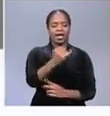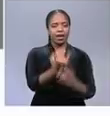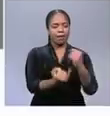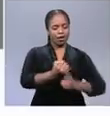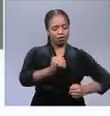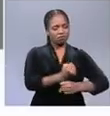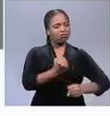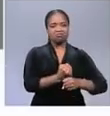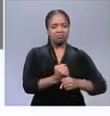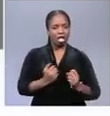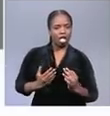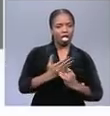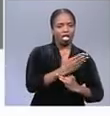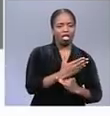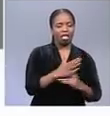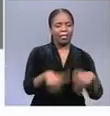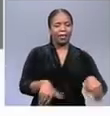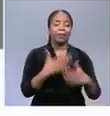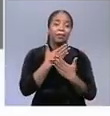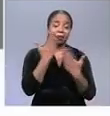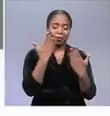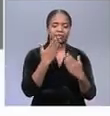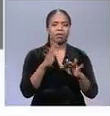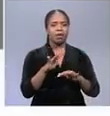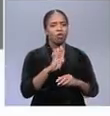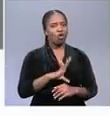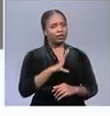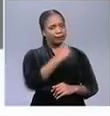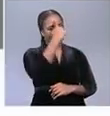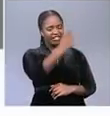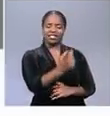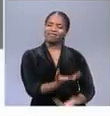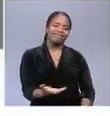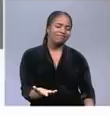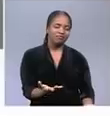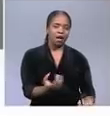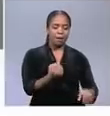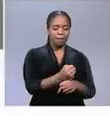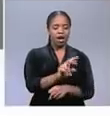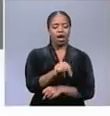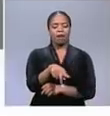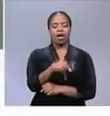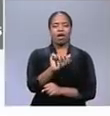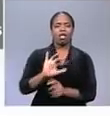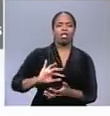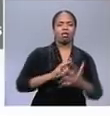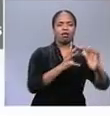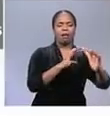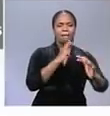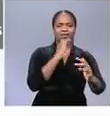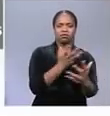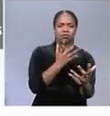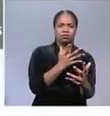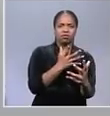her integrity, damaged public confidence in the NPA, brought the NPA into disrepute, and showed irreverence towards